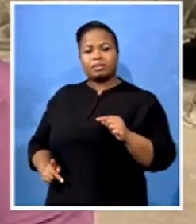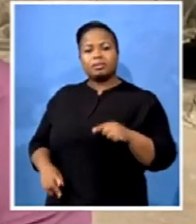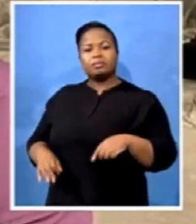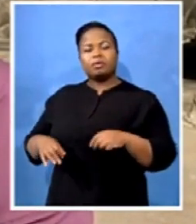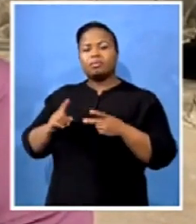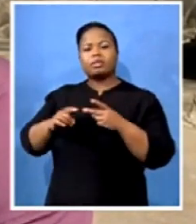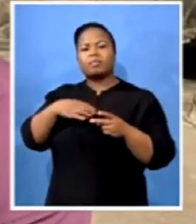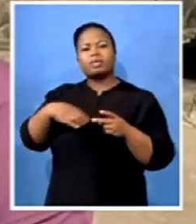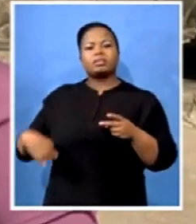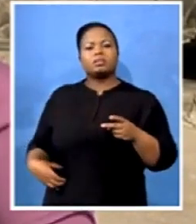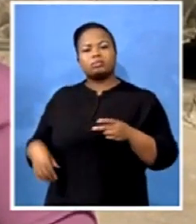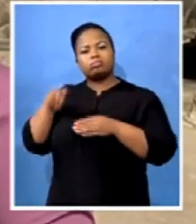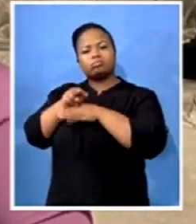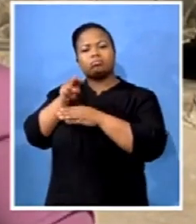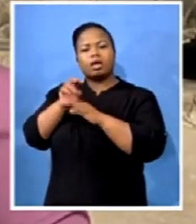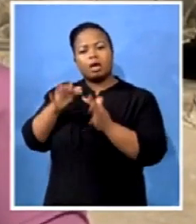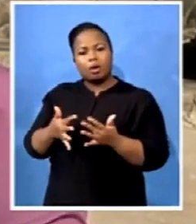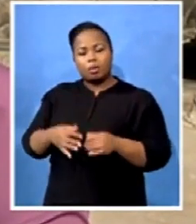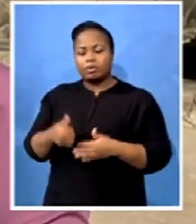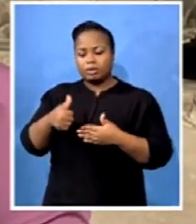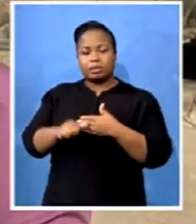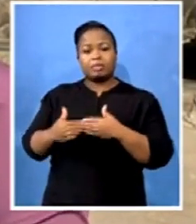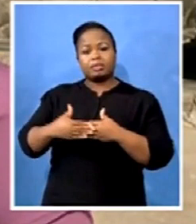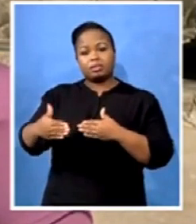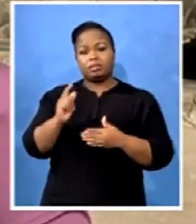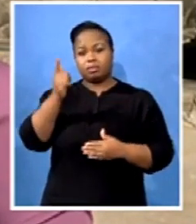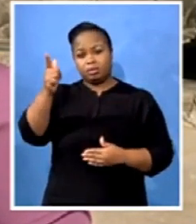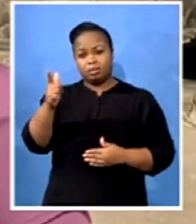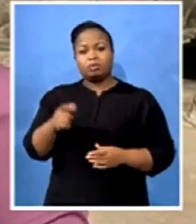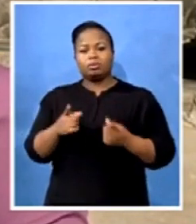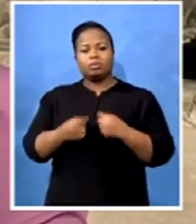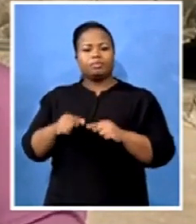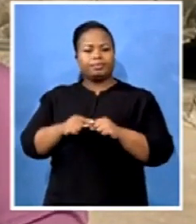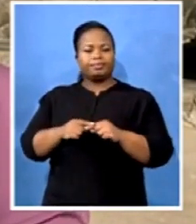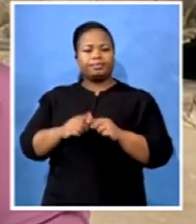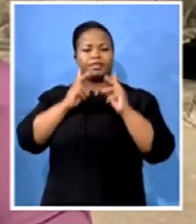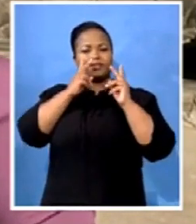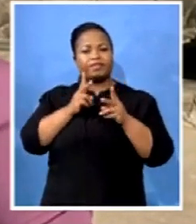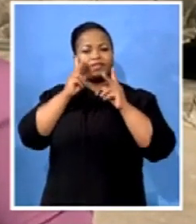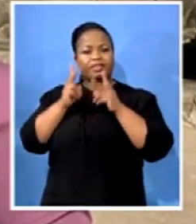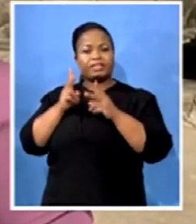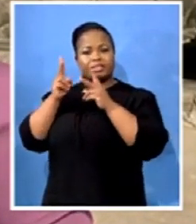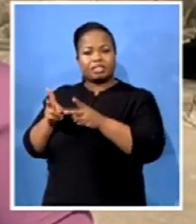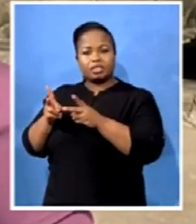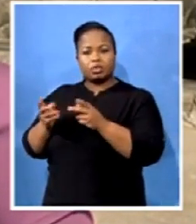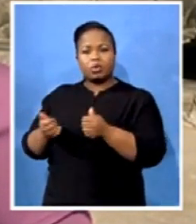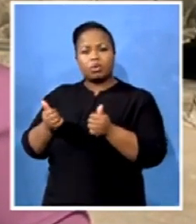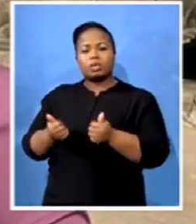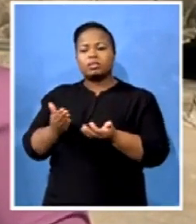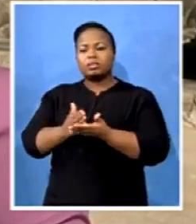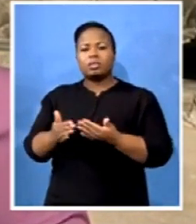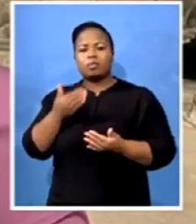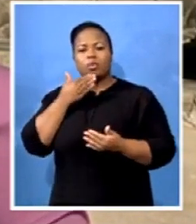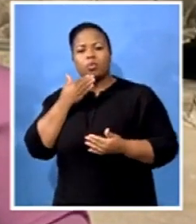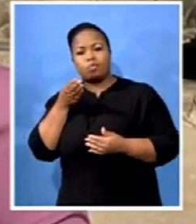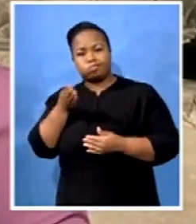after 6 months or so, we are going to visit all the sites which Post Office shall have launched, one, to check if the system is